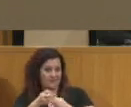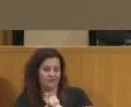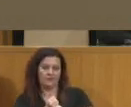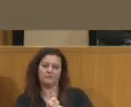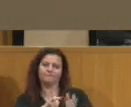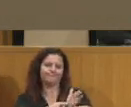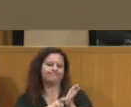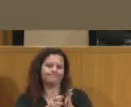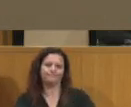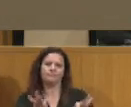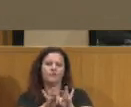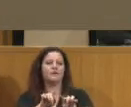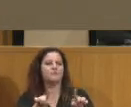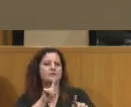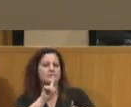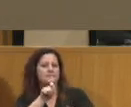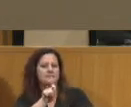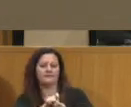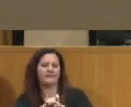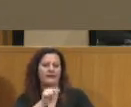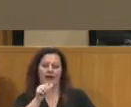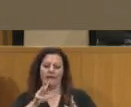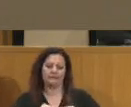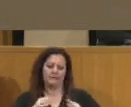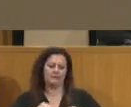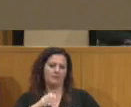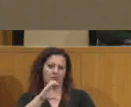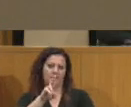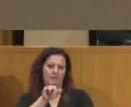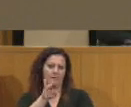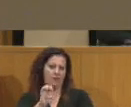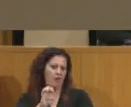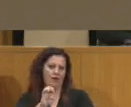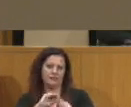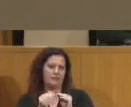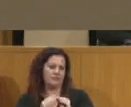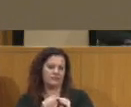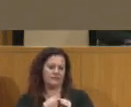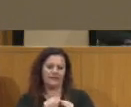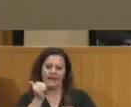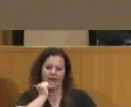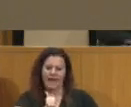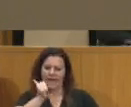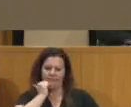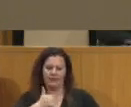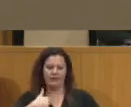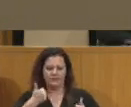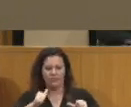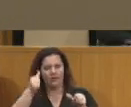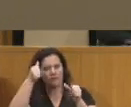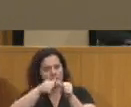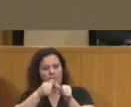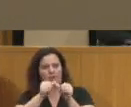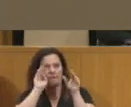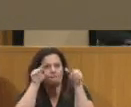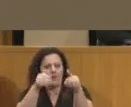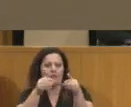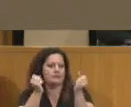were all together just kind of going through. Madam Mayor, that is unacceptable. I'm going to reset the clock, Mrs. Clerk. Thank